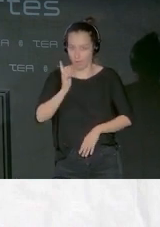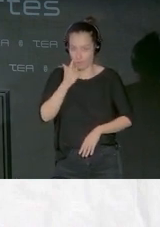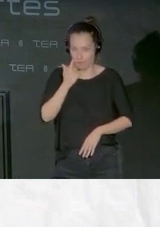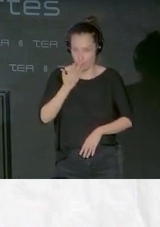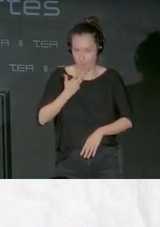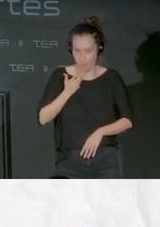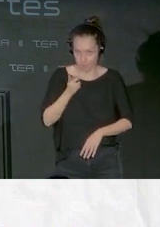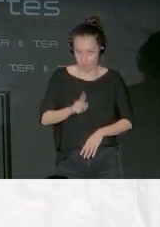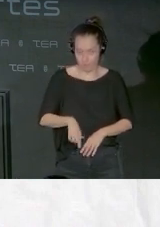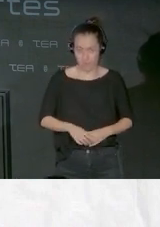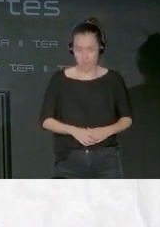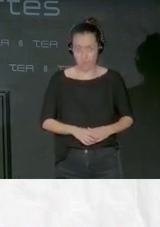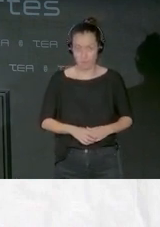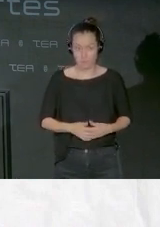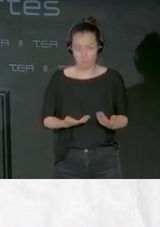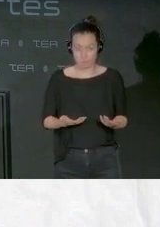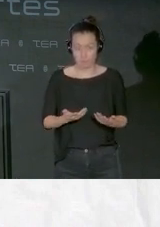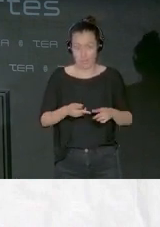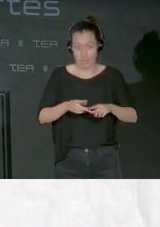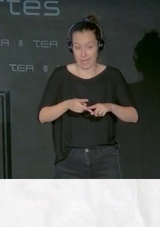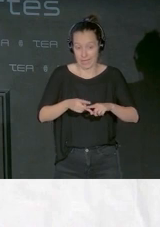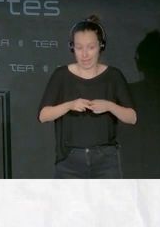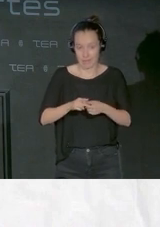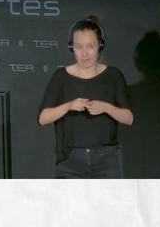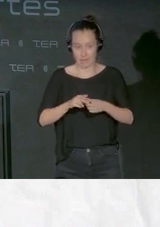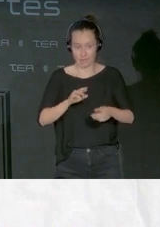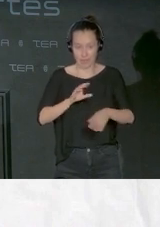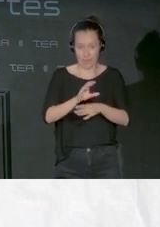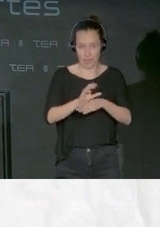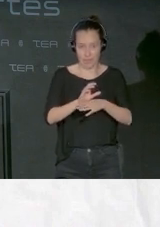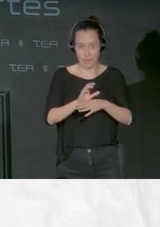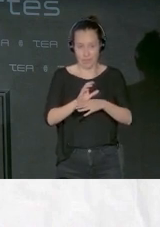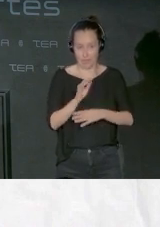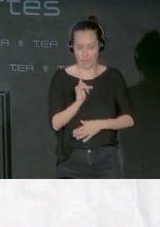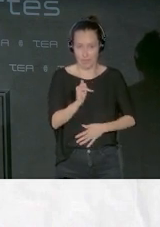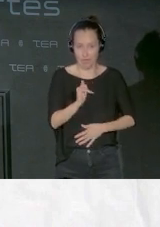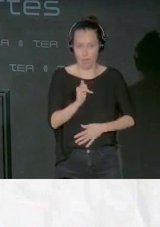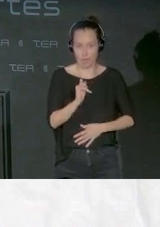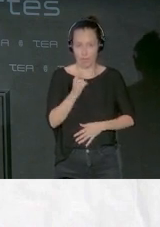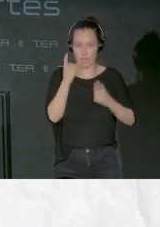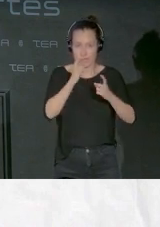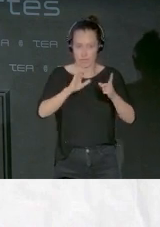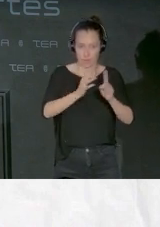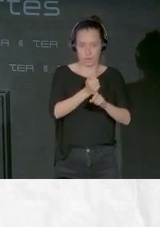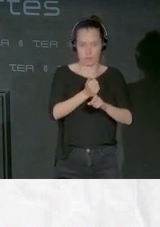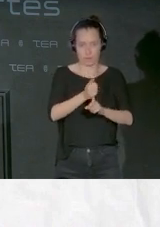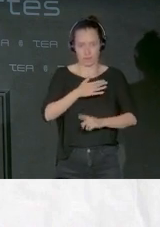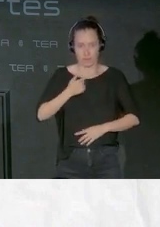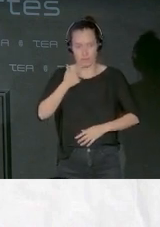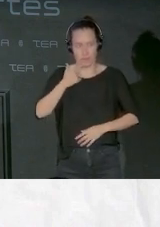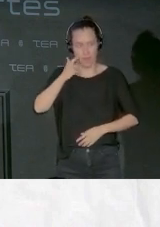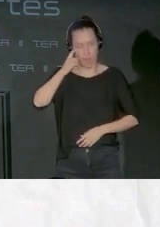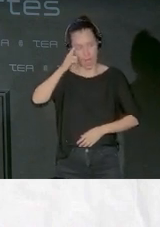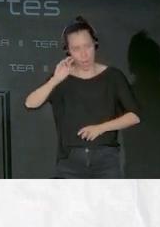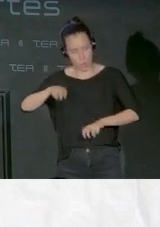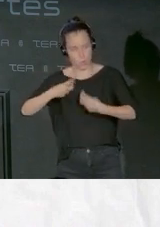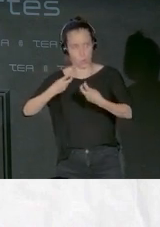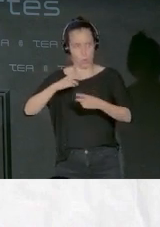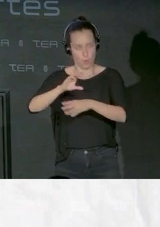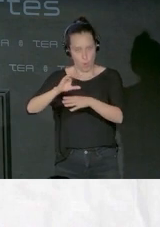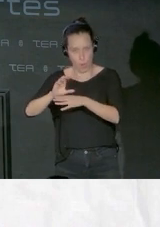instruments. So not necessarily reinventing the wheel, creating a new scheme for video games, but rather looking at existing funding for startups,